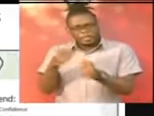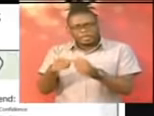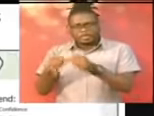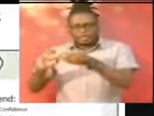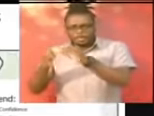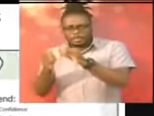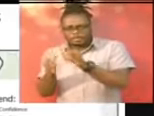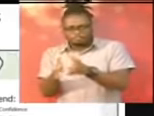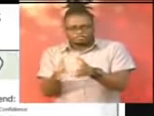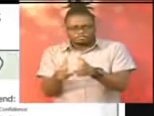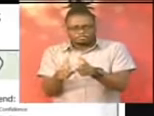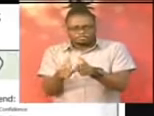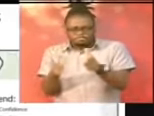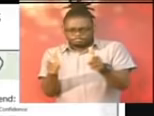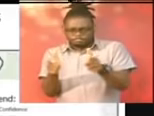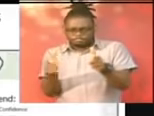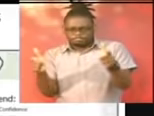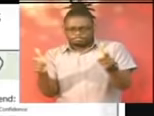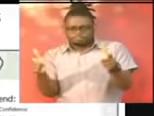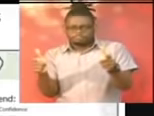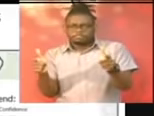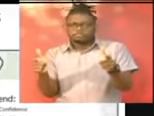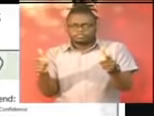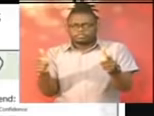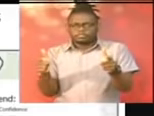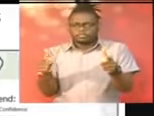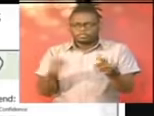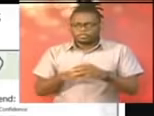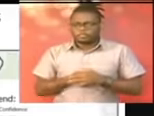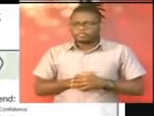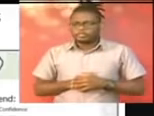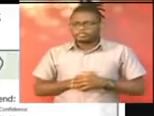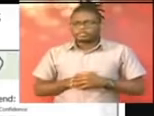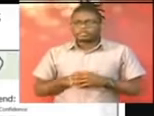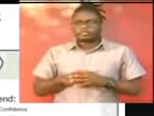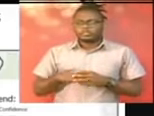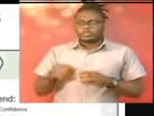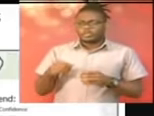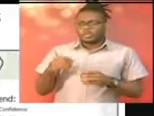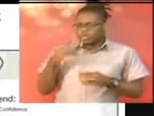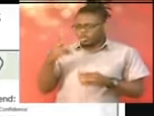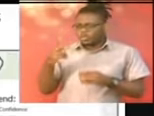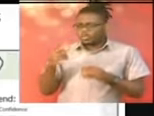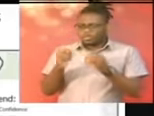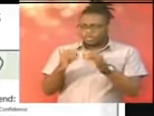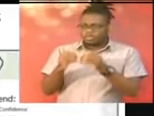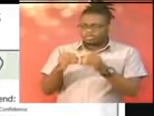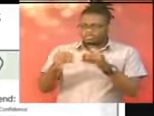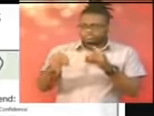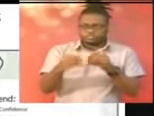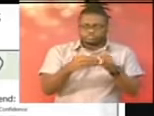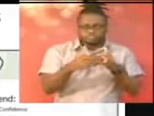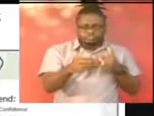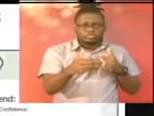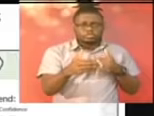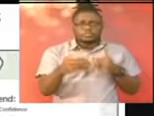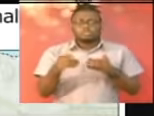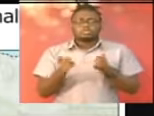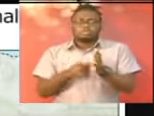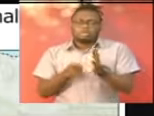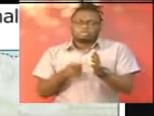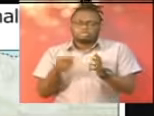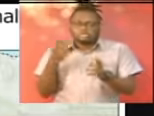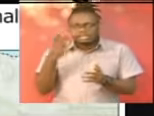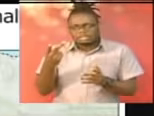and of course, looking at a smaller geographic area, there's a higher chance of such spread influencing these outcomes. We switch now to